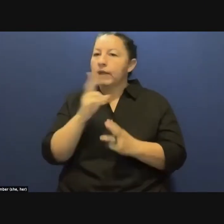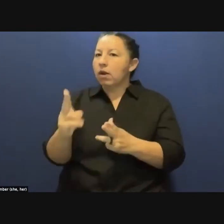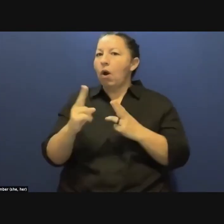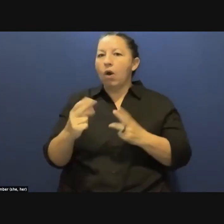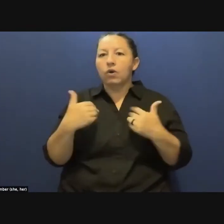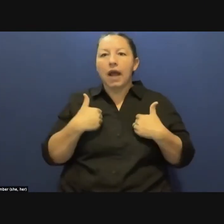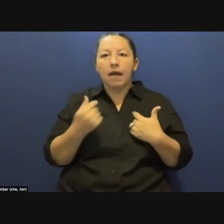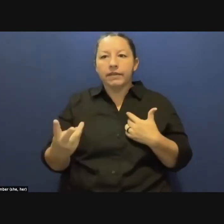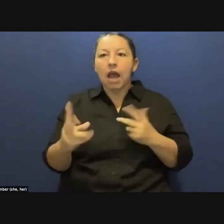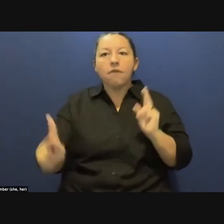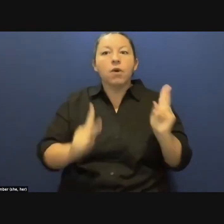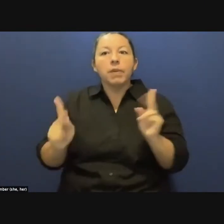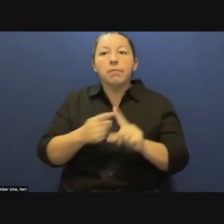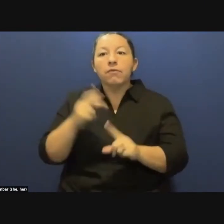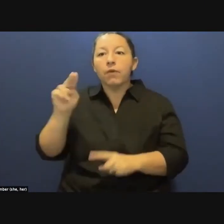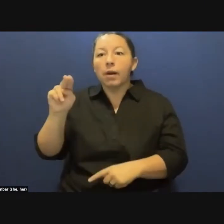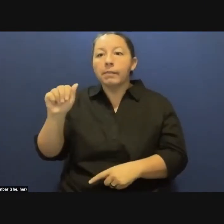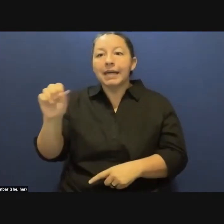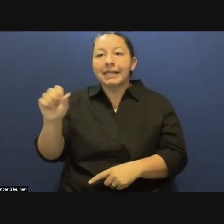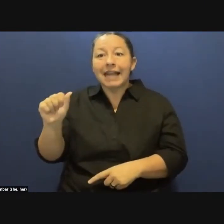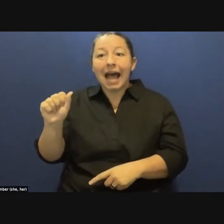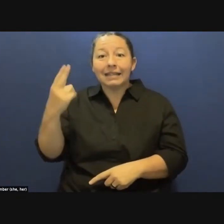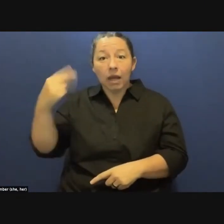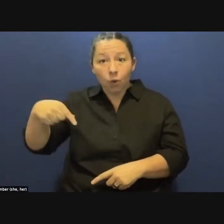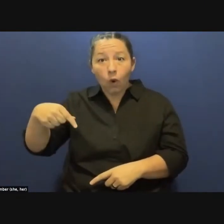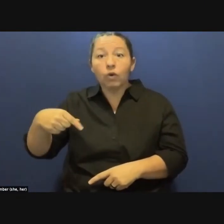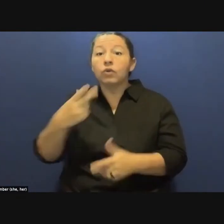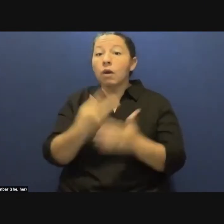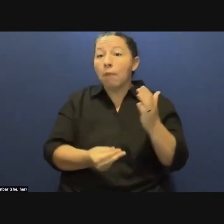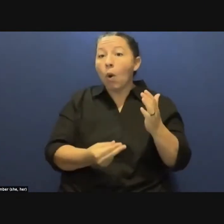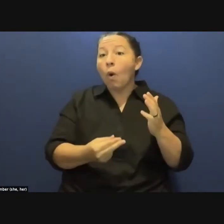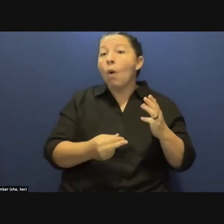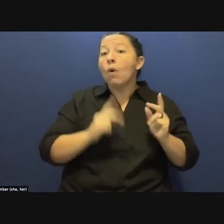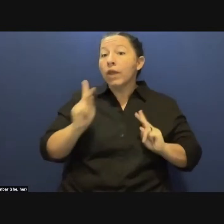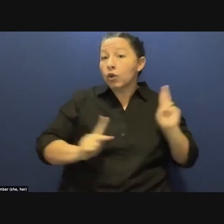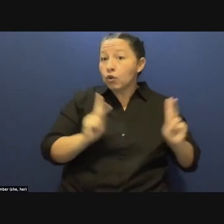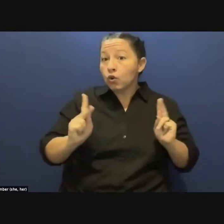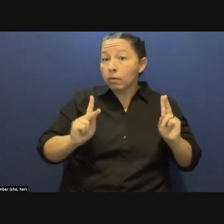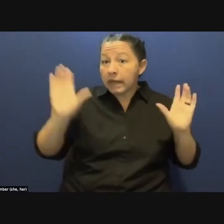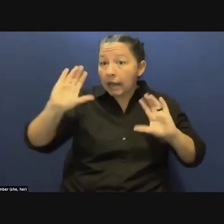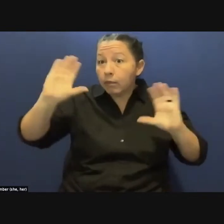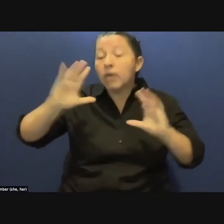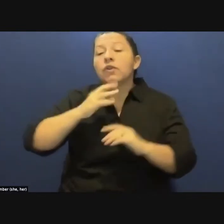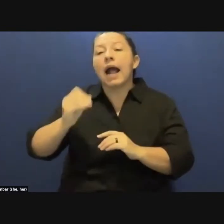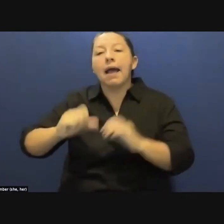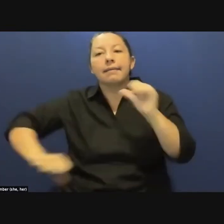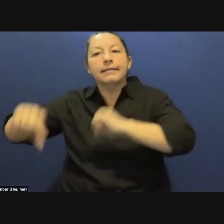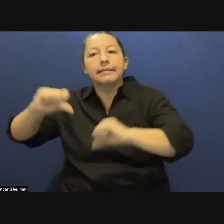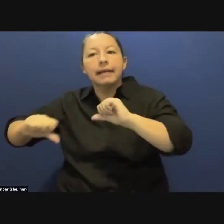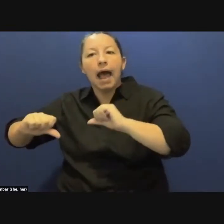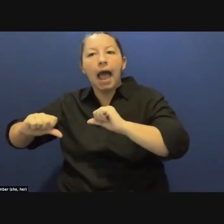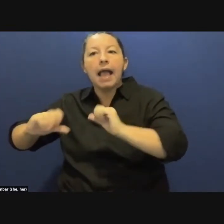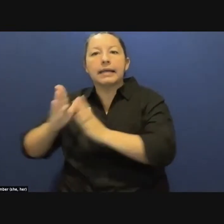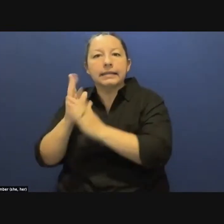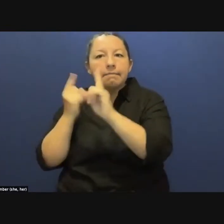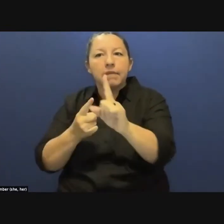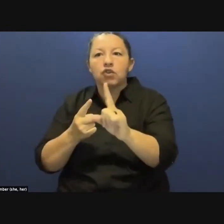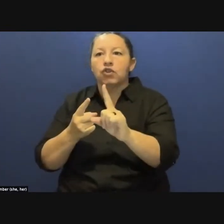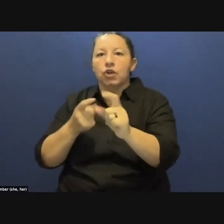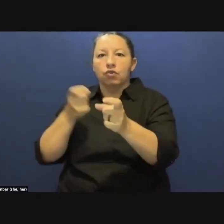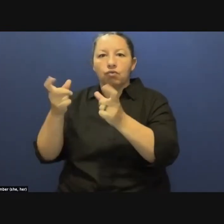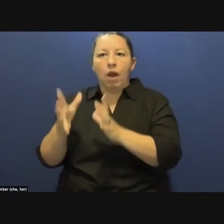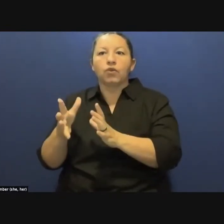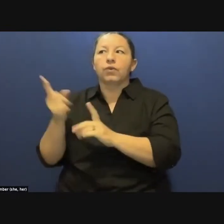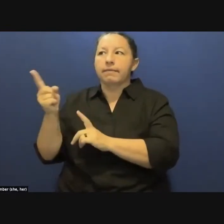from NASA headquarters, both from Human Exploration and the Science Mission Directorate joining us for these